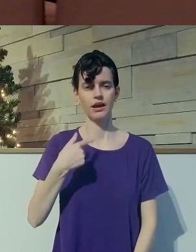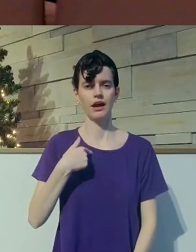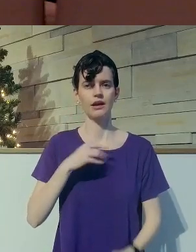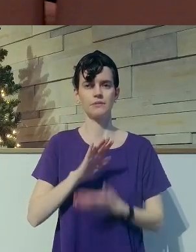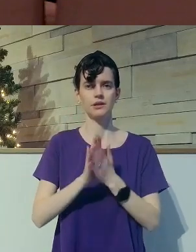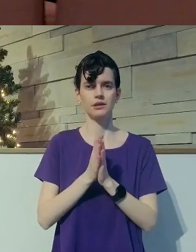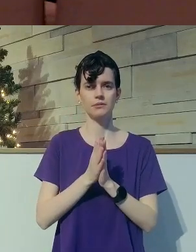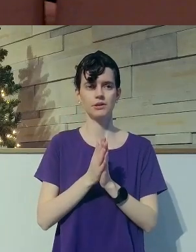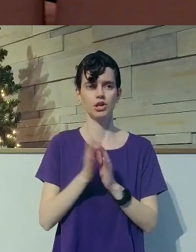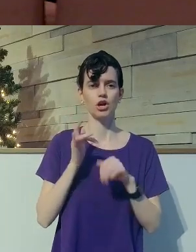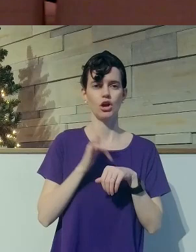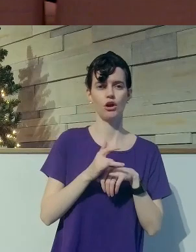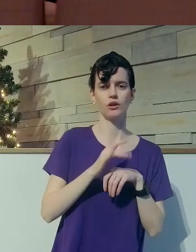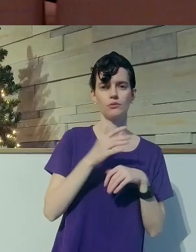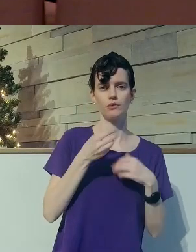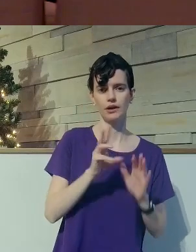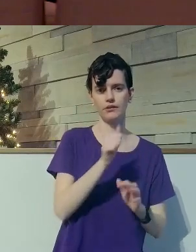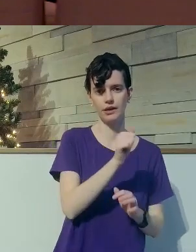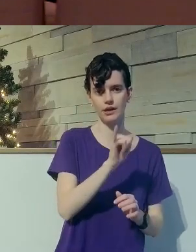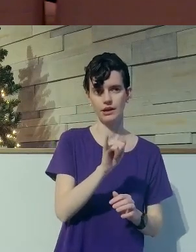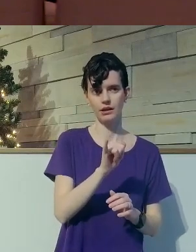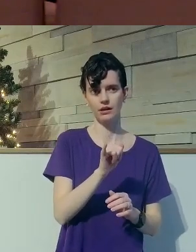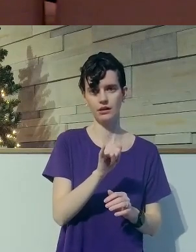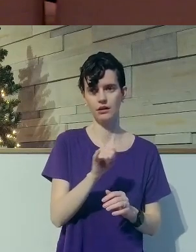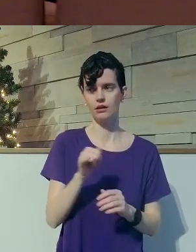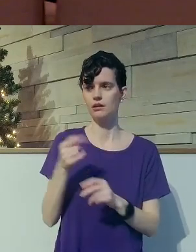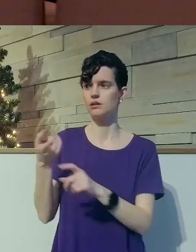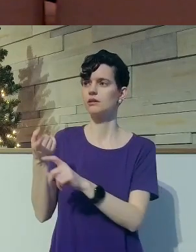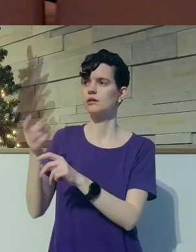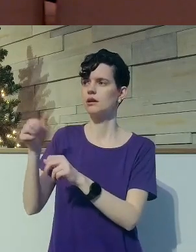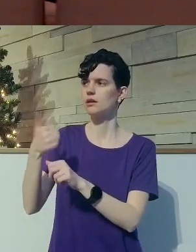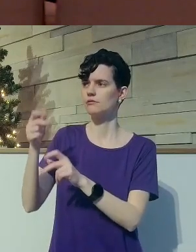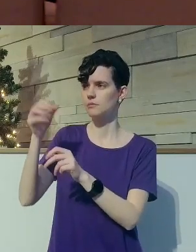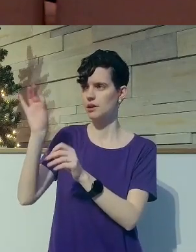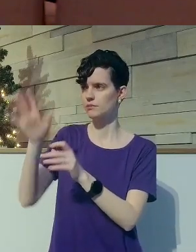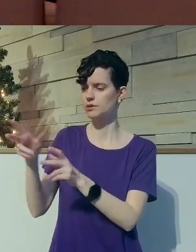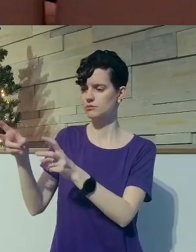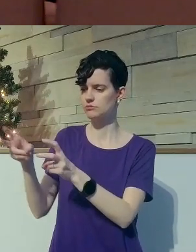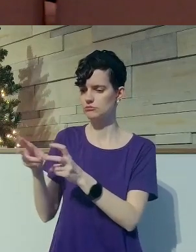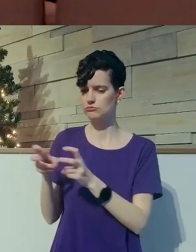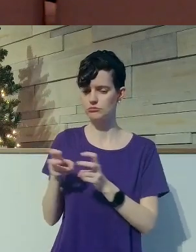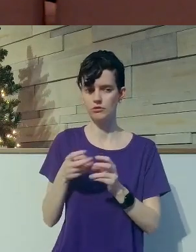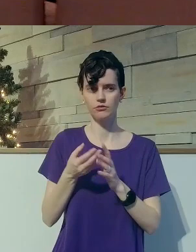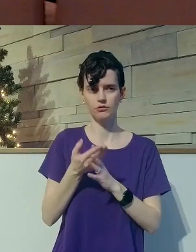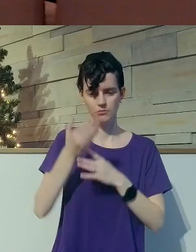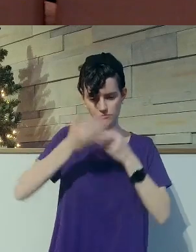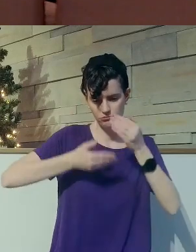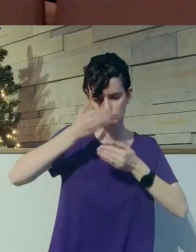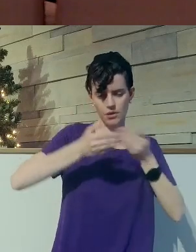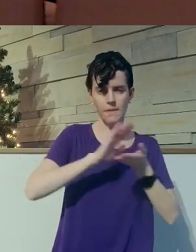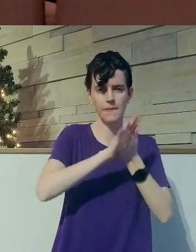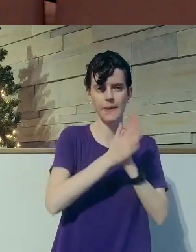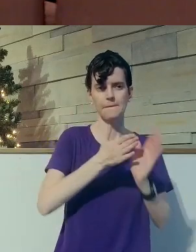of AI, and I took a sermon series that Charles Swindoll preached, and I put it through my own AI processor, and I made it